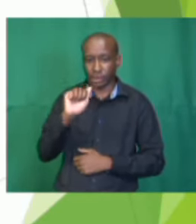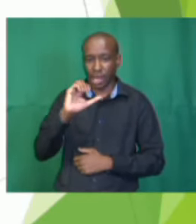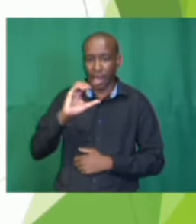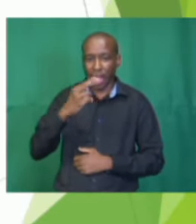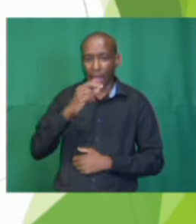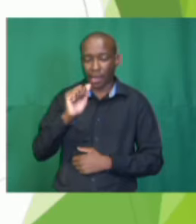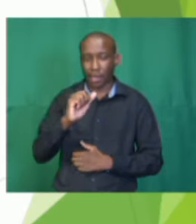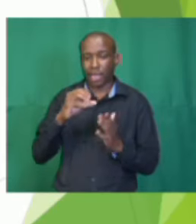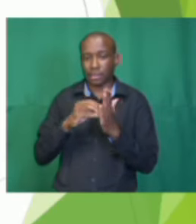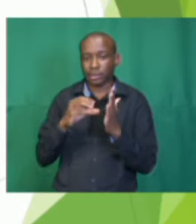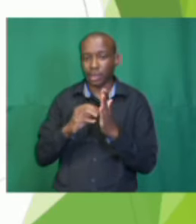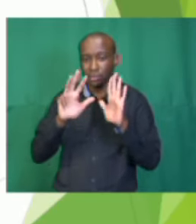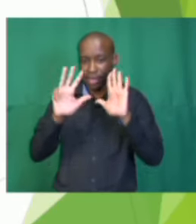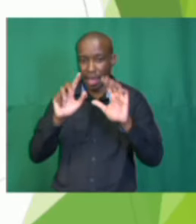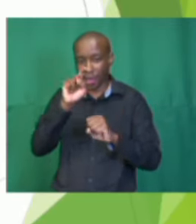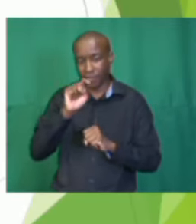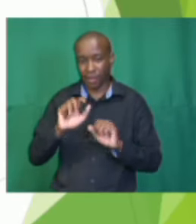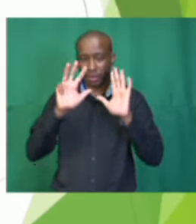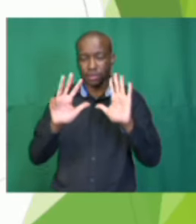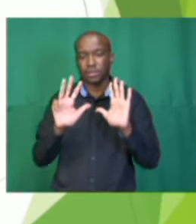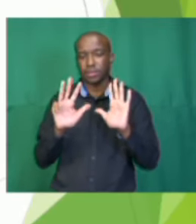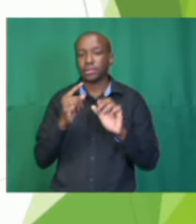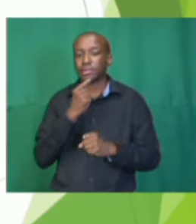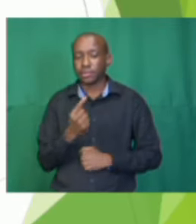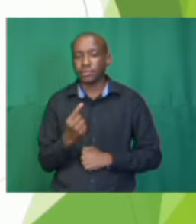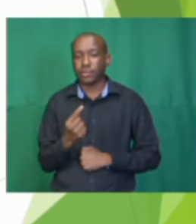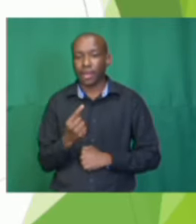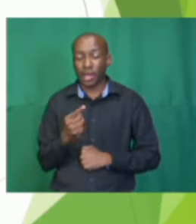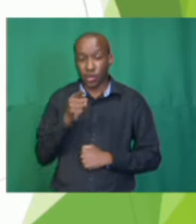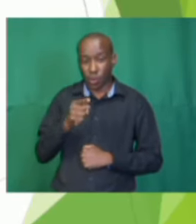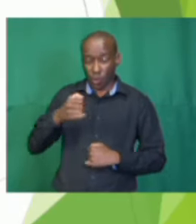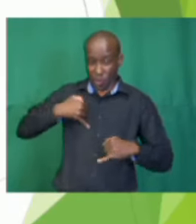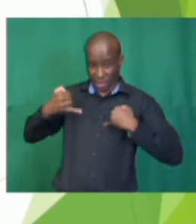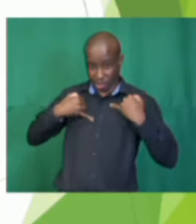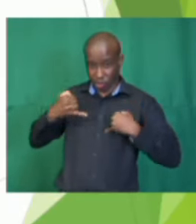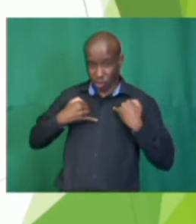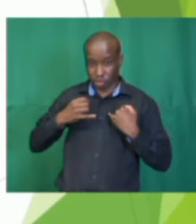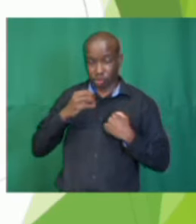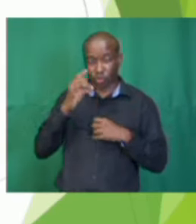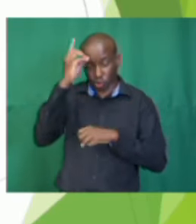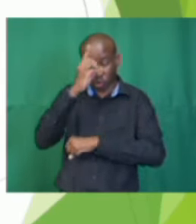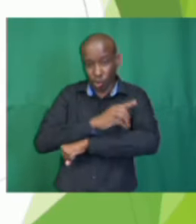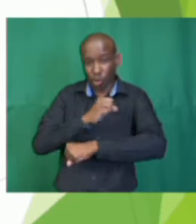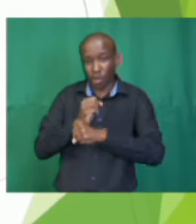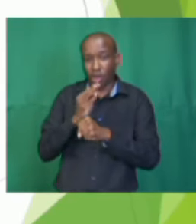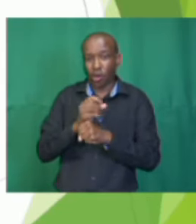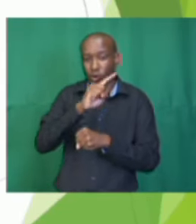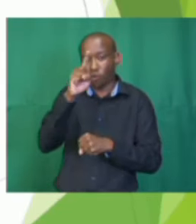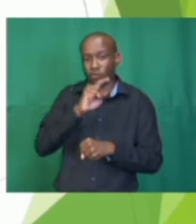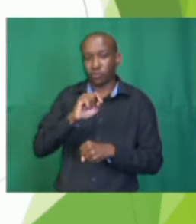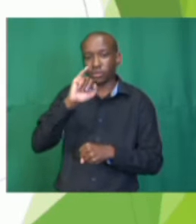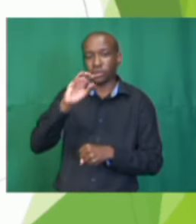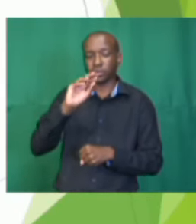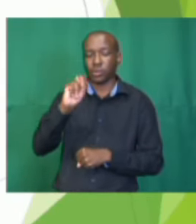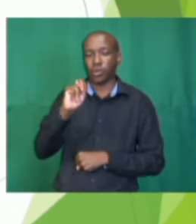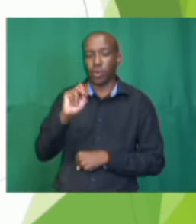chapter 9, verse 9, which says, "Rejoice greatly, O daughter of Zion. Shout aloud, O